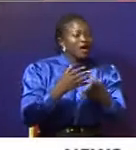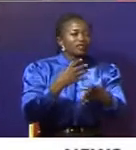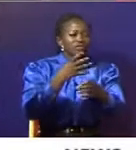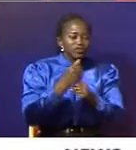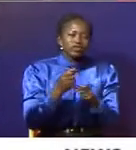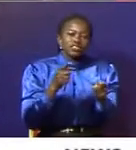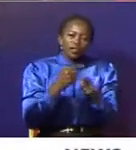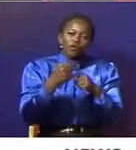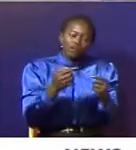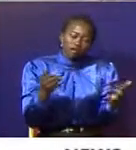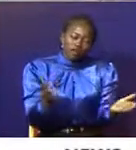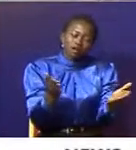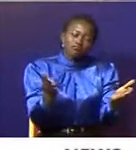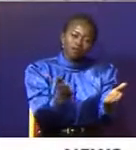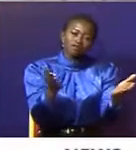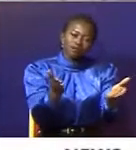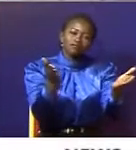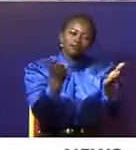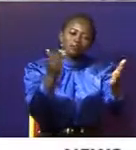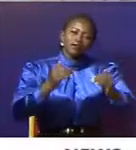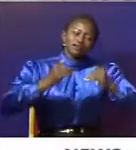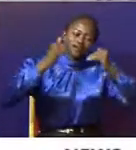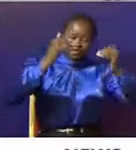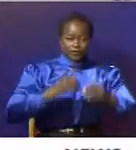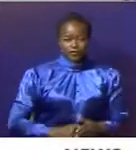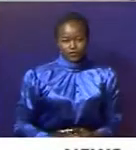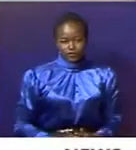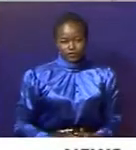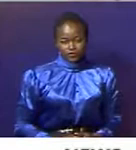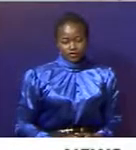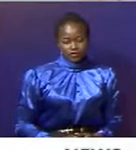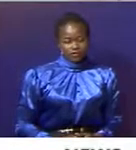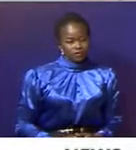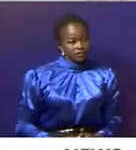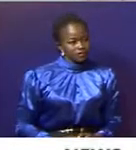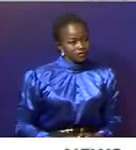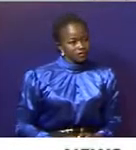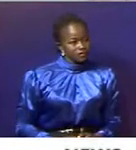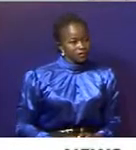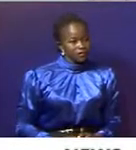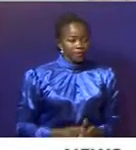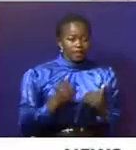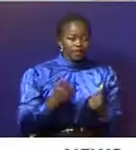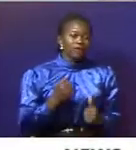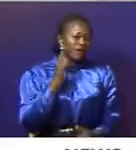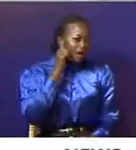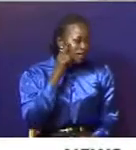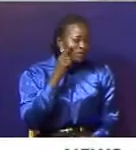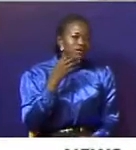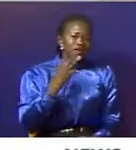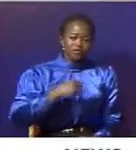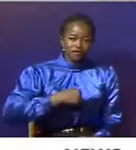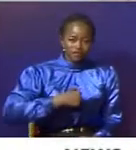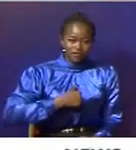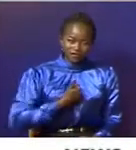lifting its flag higher. Because I thought if I put myself in working for the Muslim, for Islam,